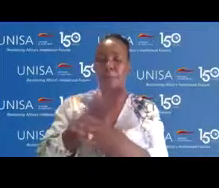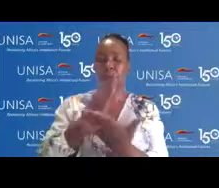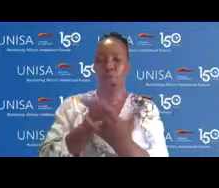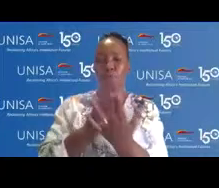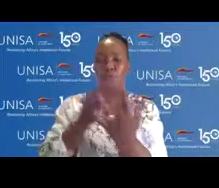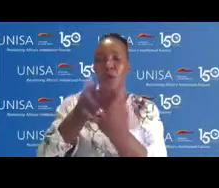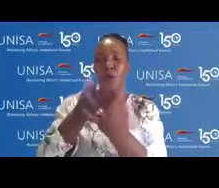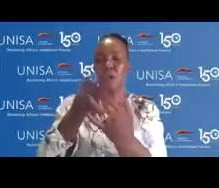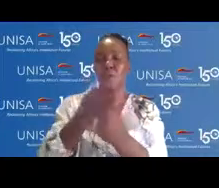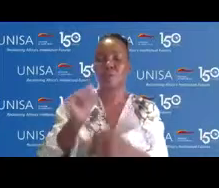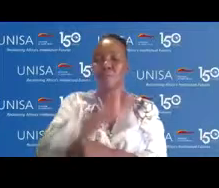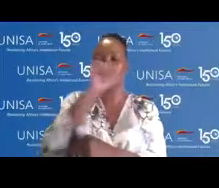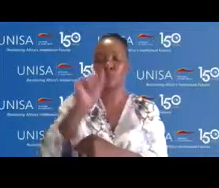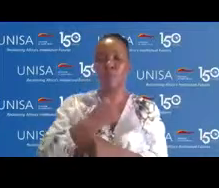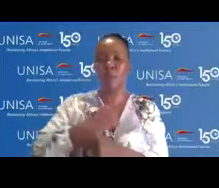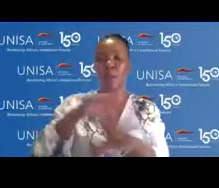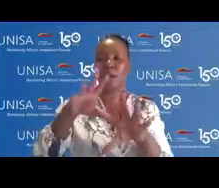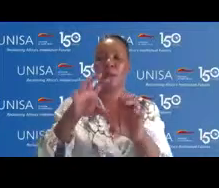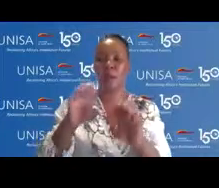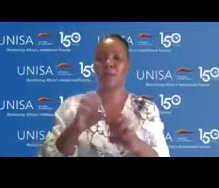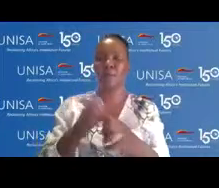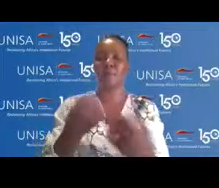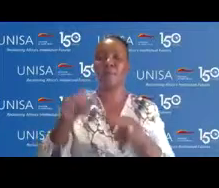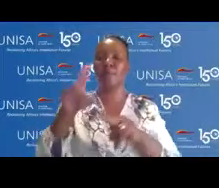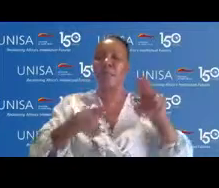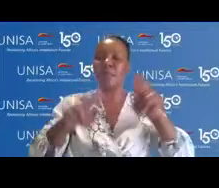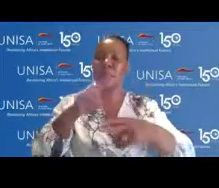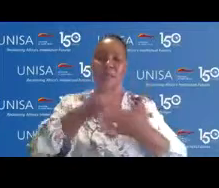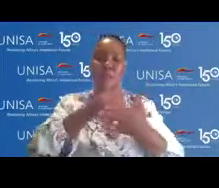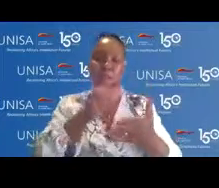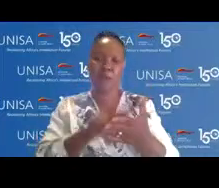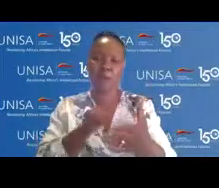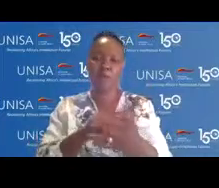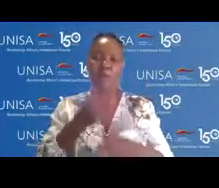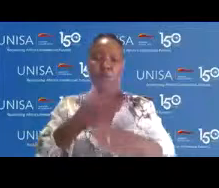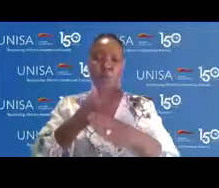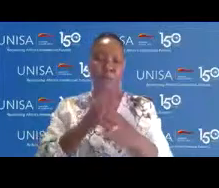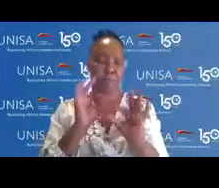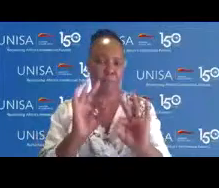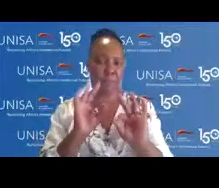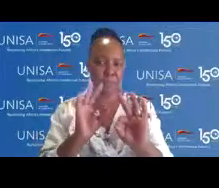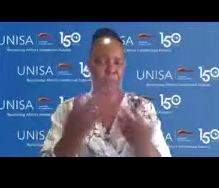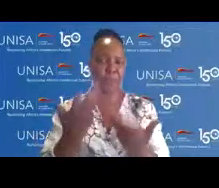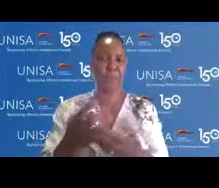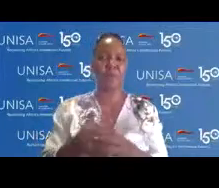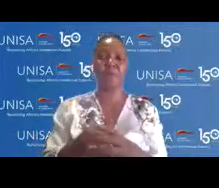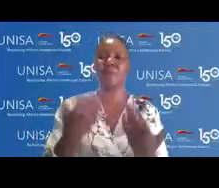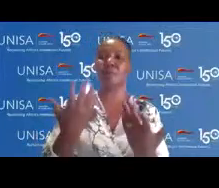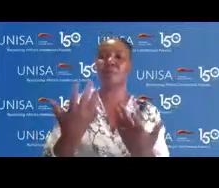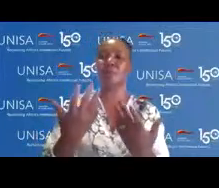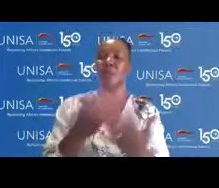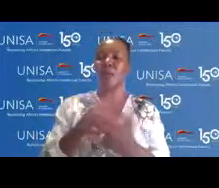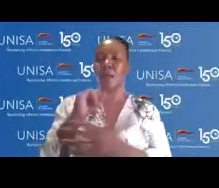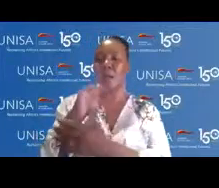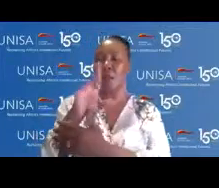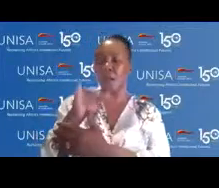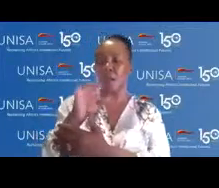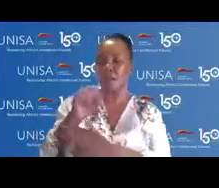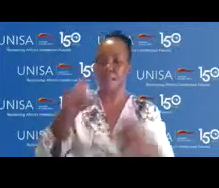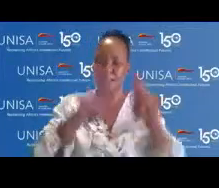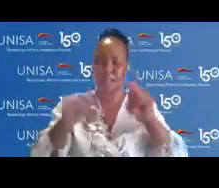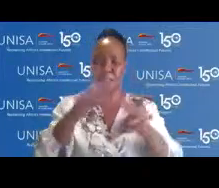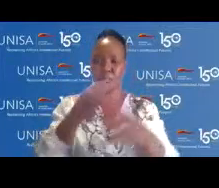computer, that the proctoring tool, for instance, Moodle proctoring, is actually working, especially also with the iris invigilation, because a lot of